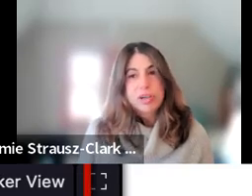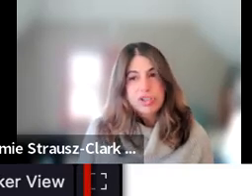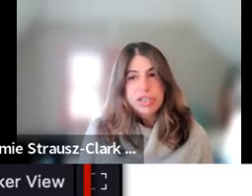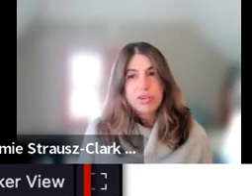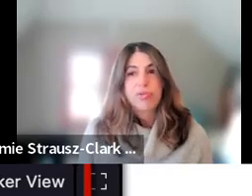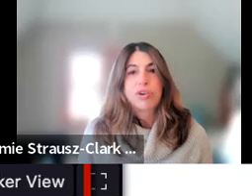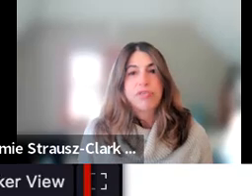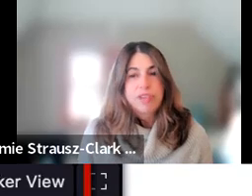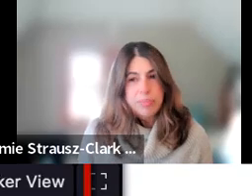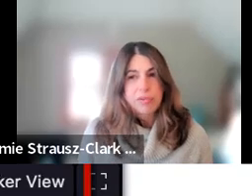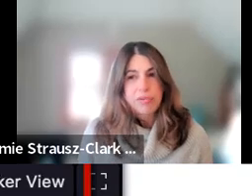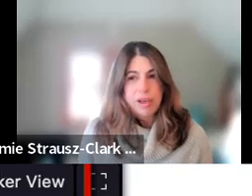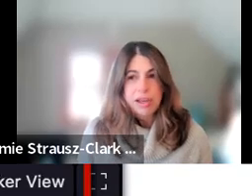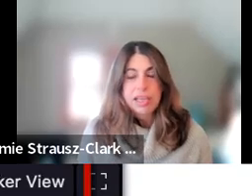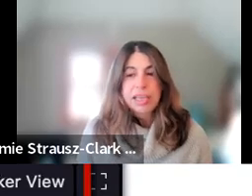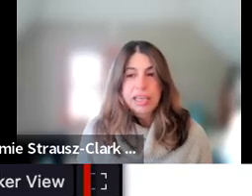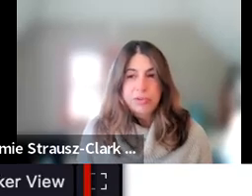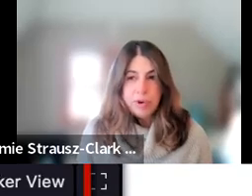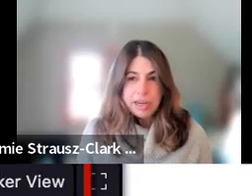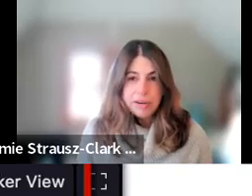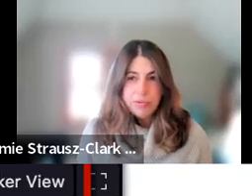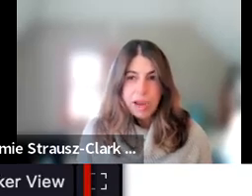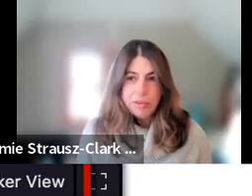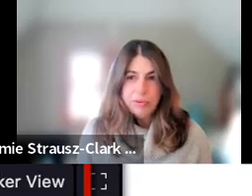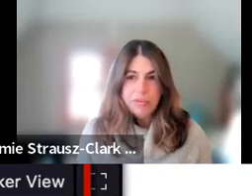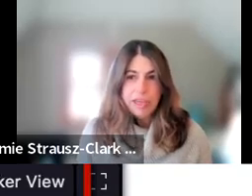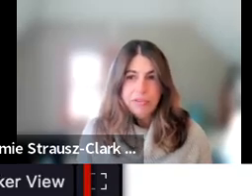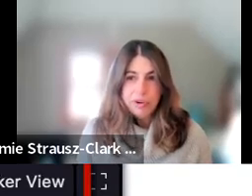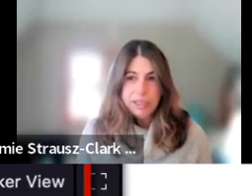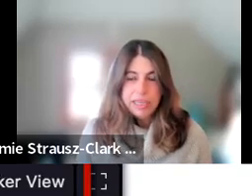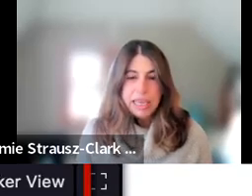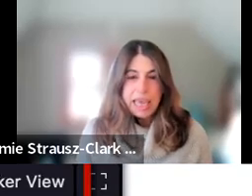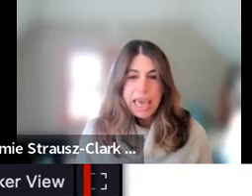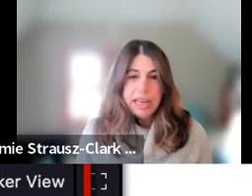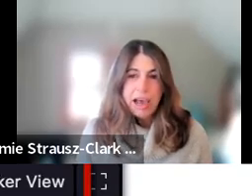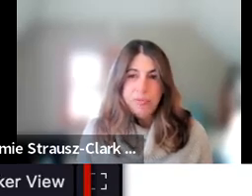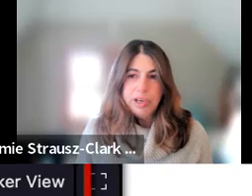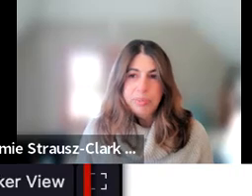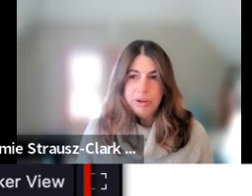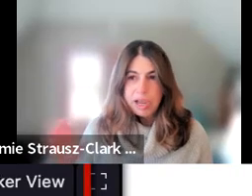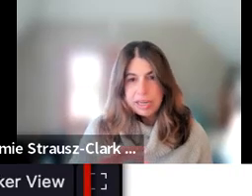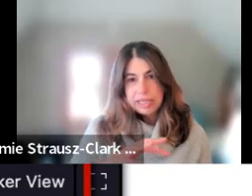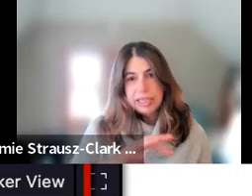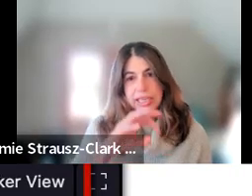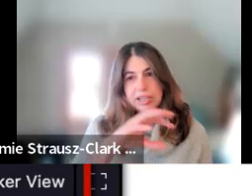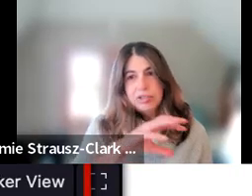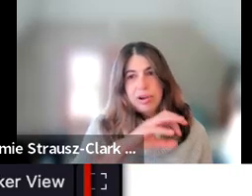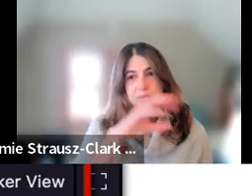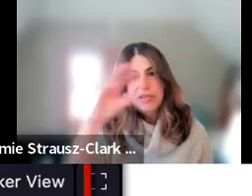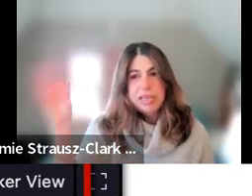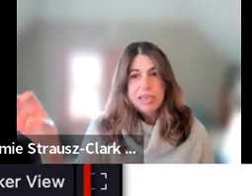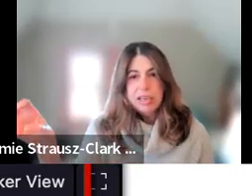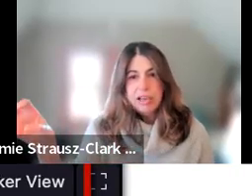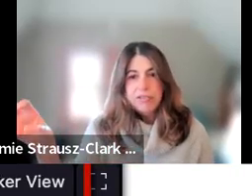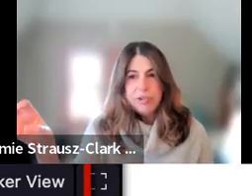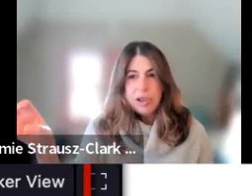your question or your feedback or thought in writing rather than verbally, and I will periodically